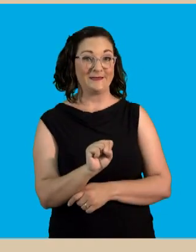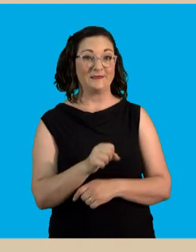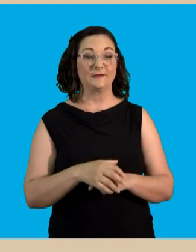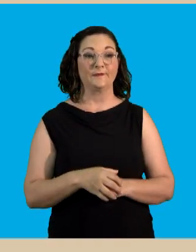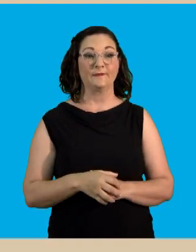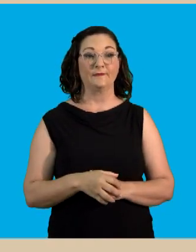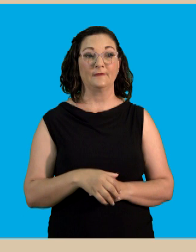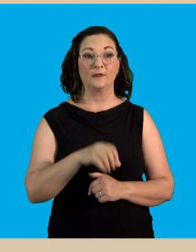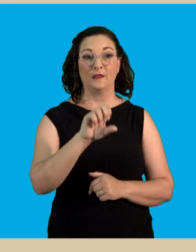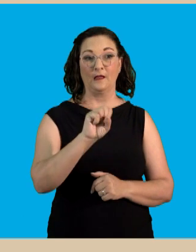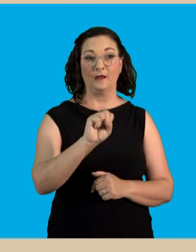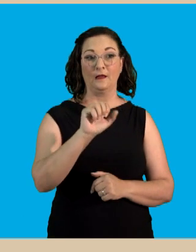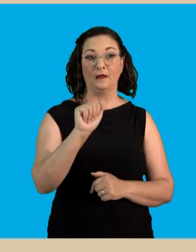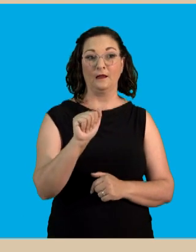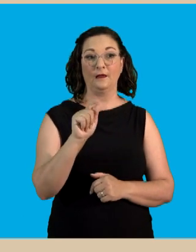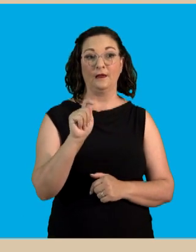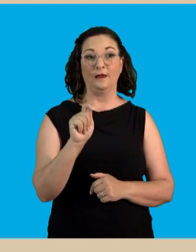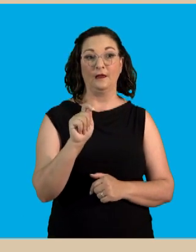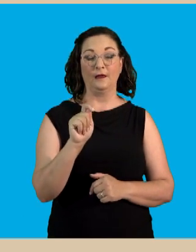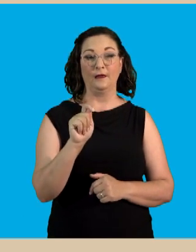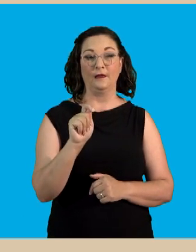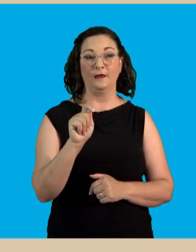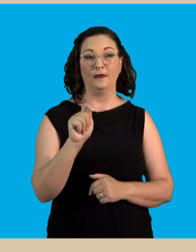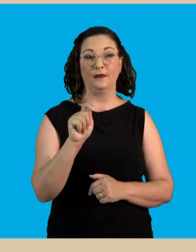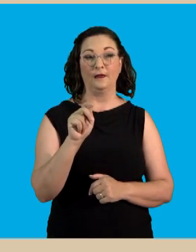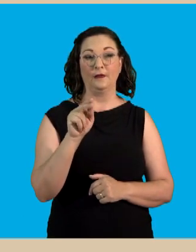and S therefore Saturn,